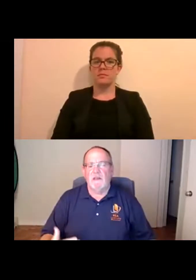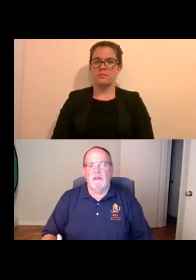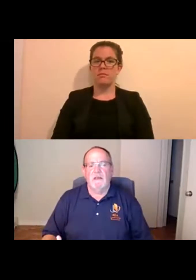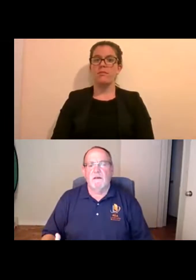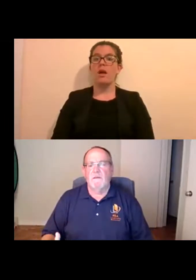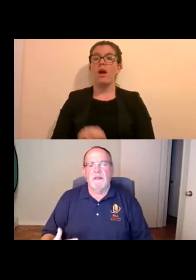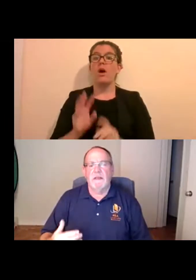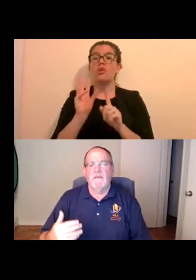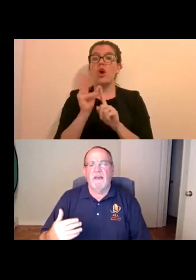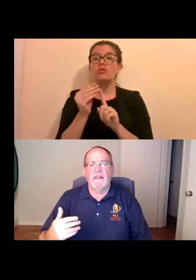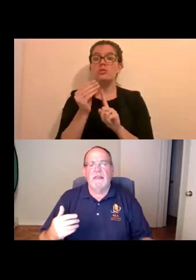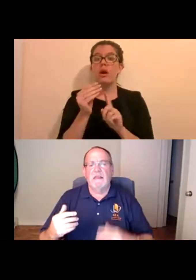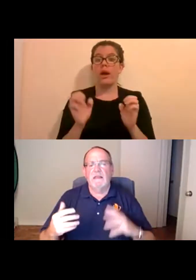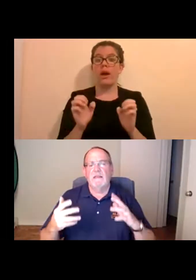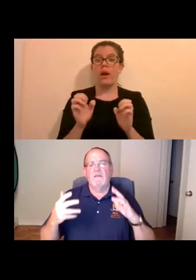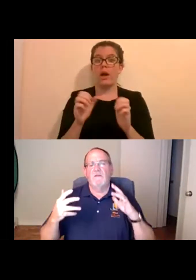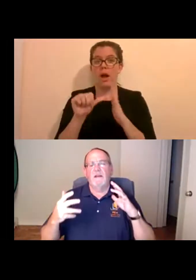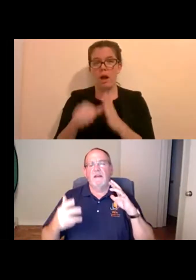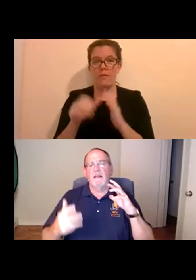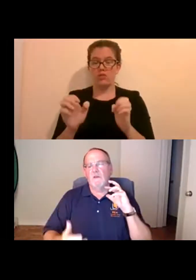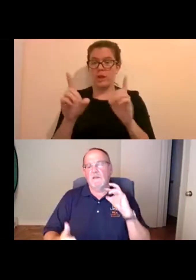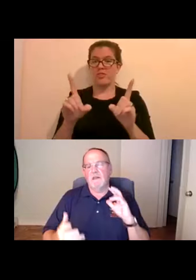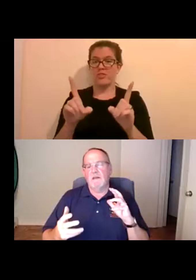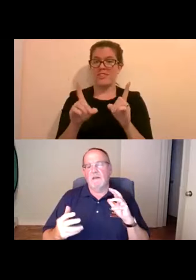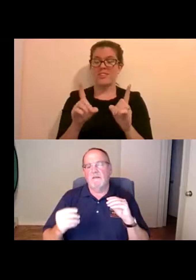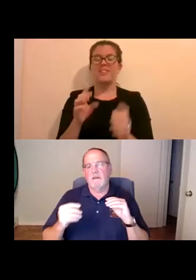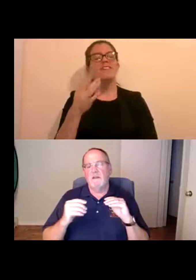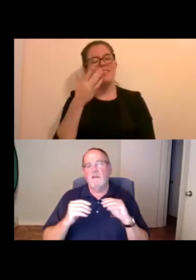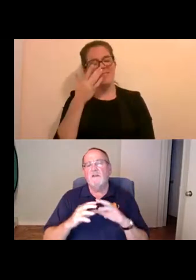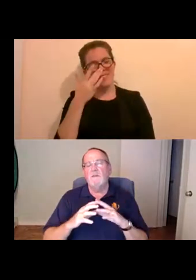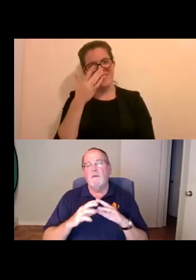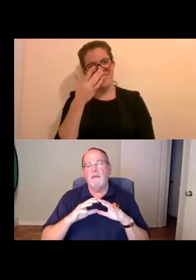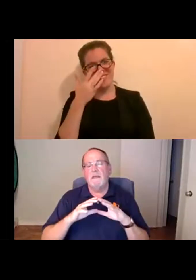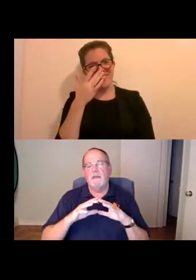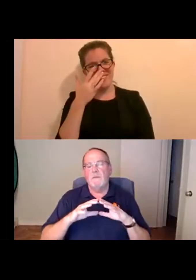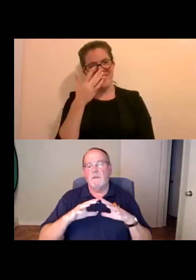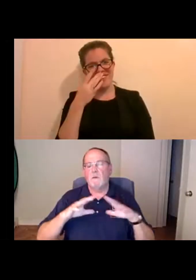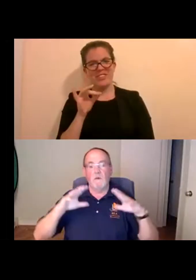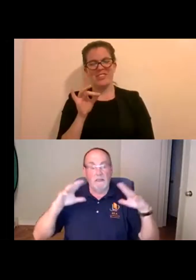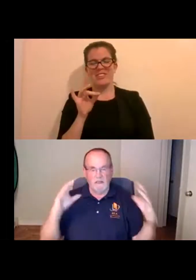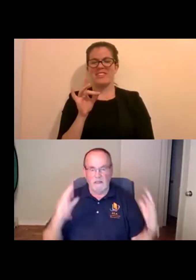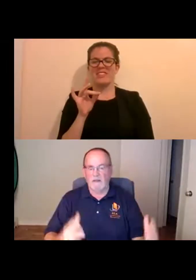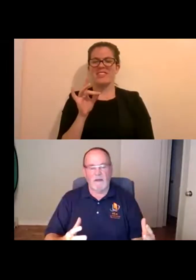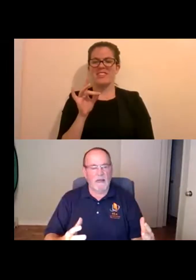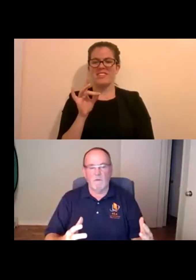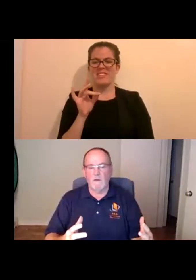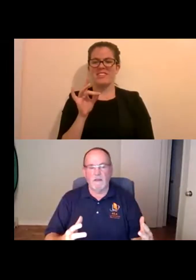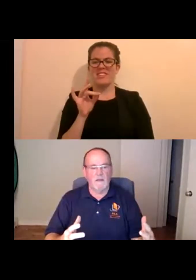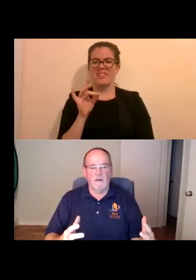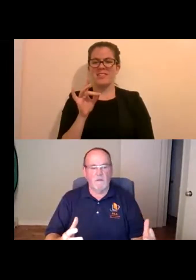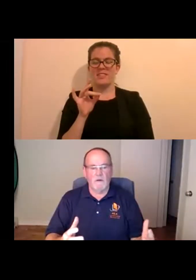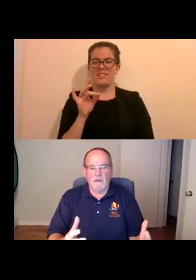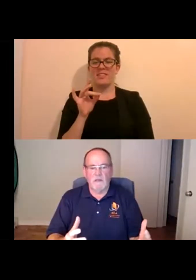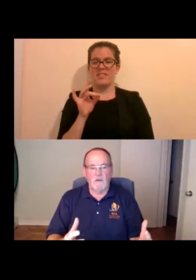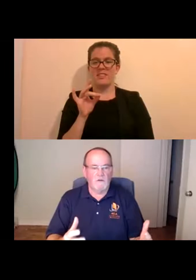education. In the fact that it's very interesting, and it used to be that people really identified with